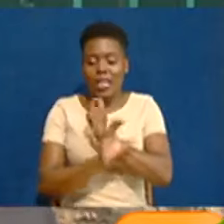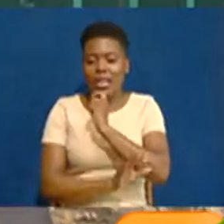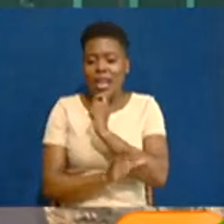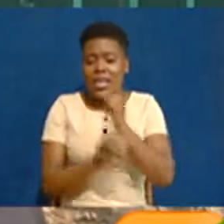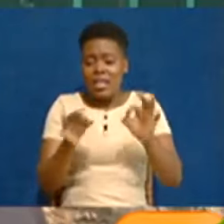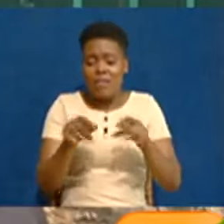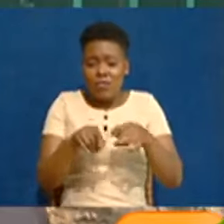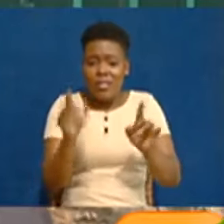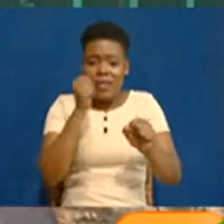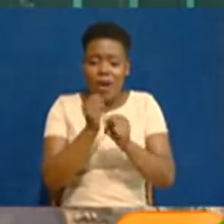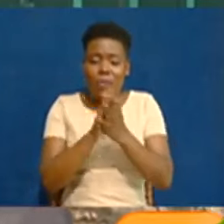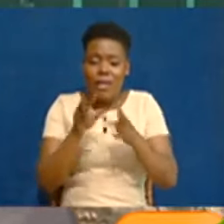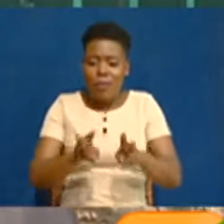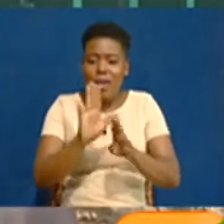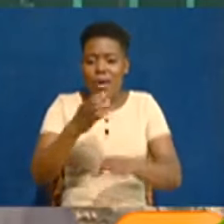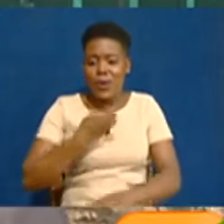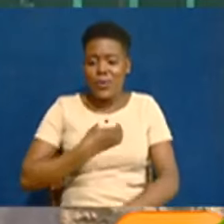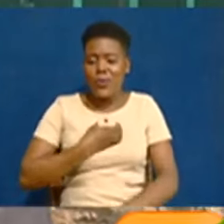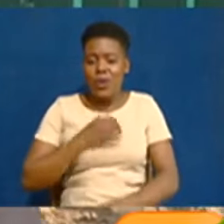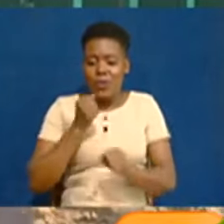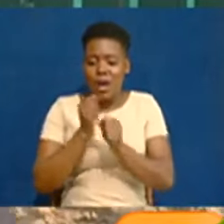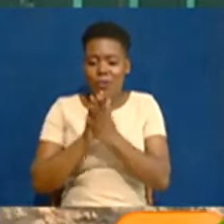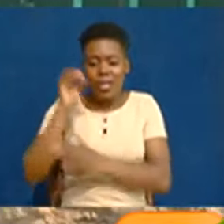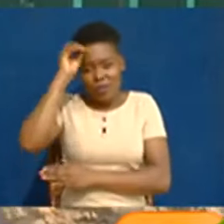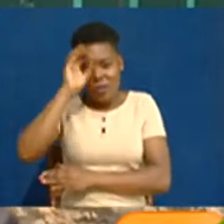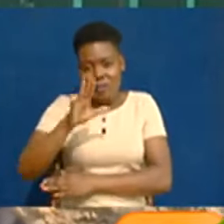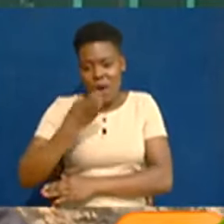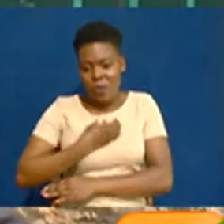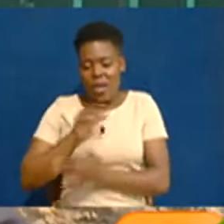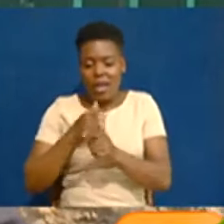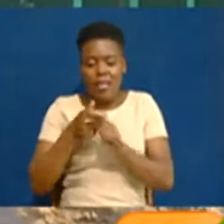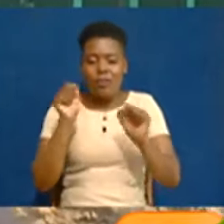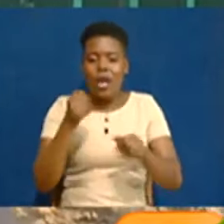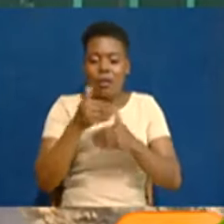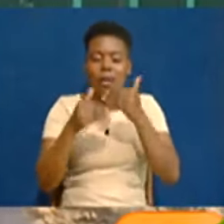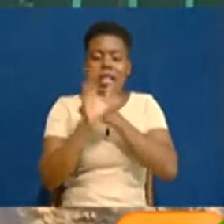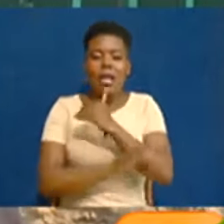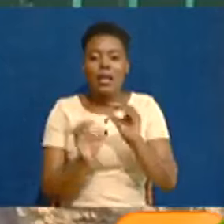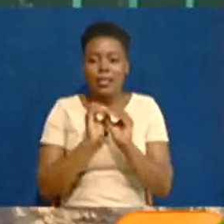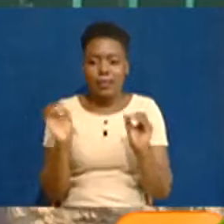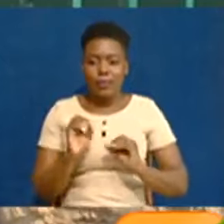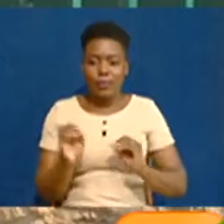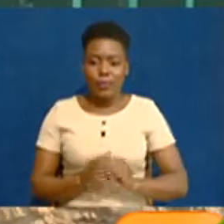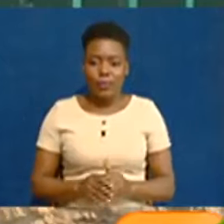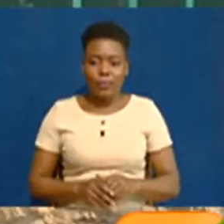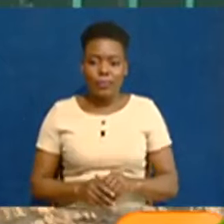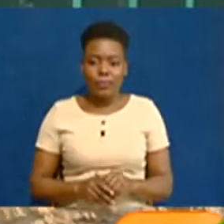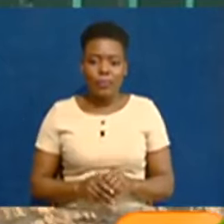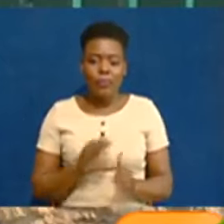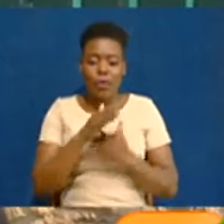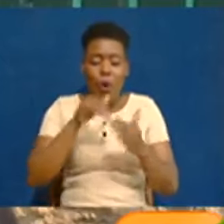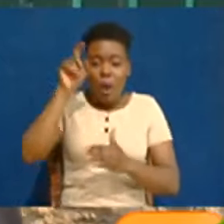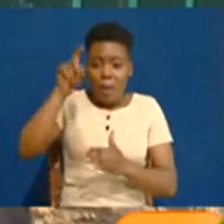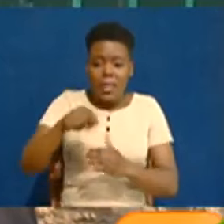be according to your way of thinking, but yes, will help to build this noble and great Kenya that all of us